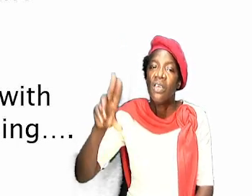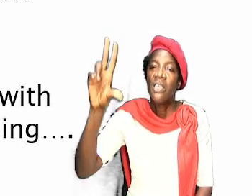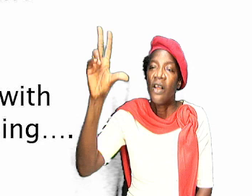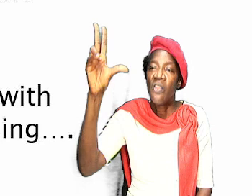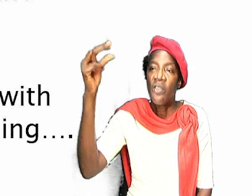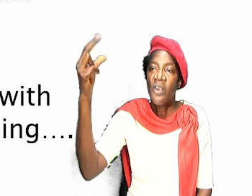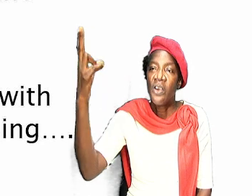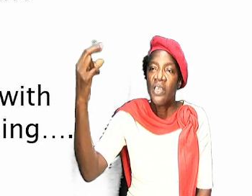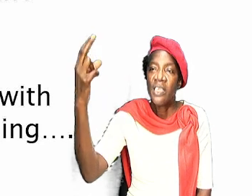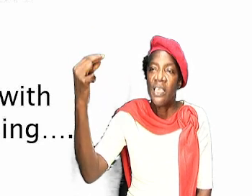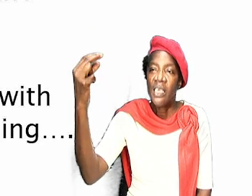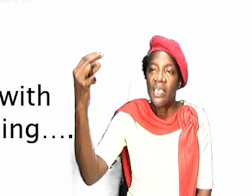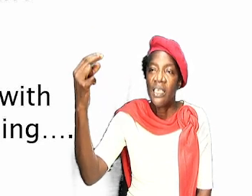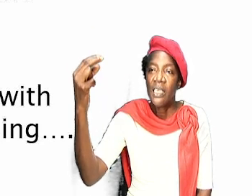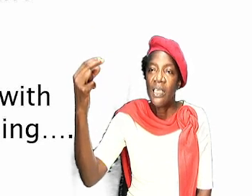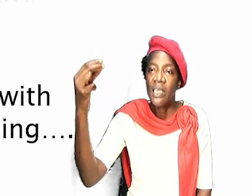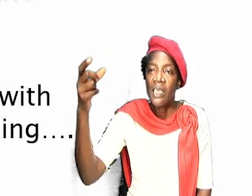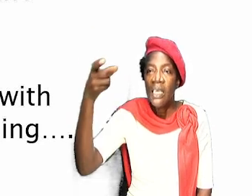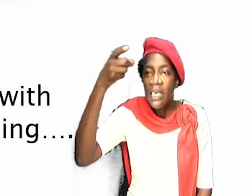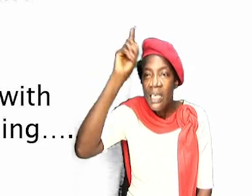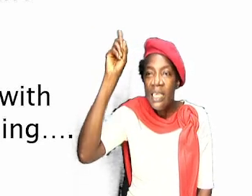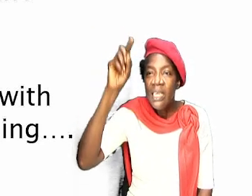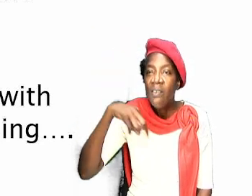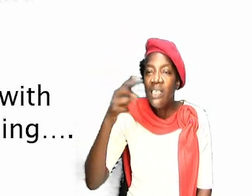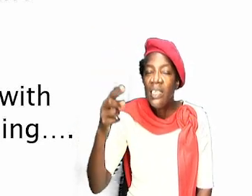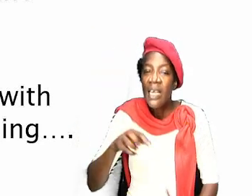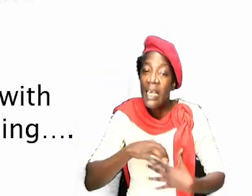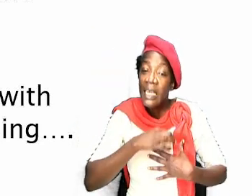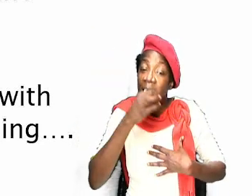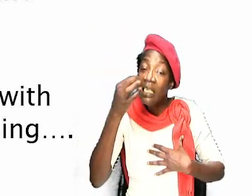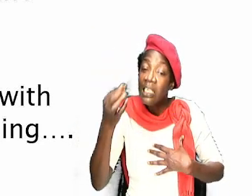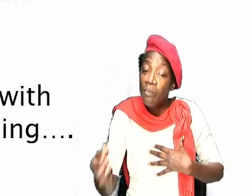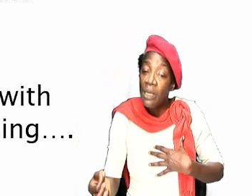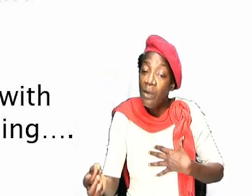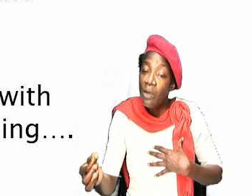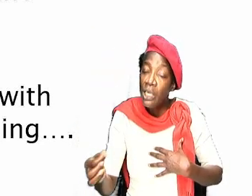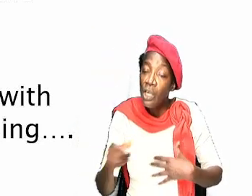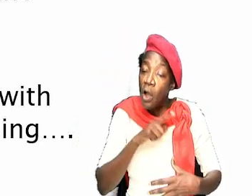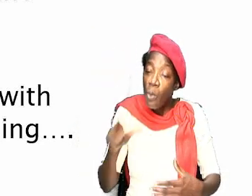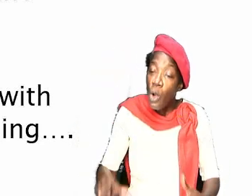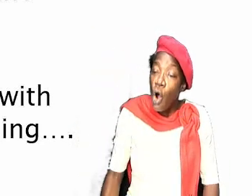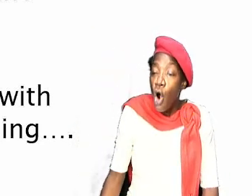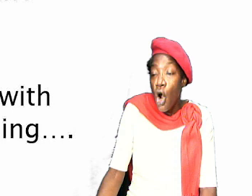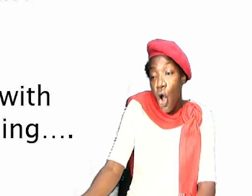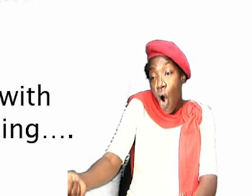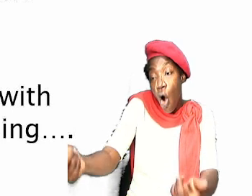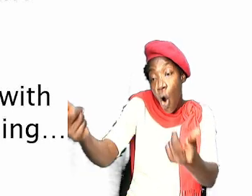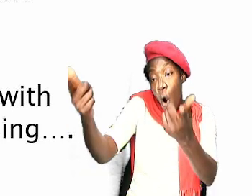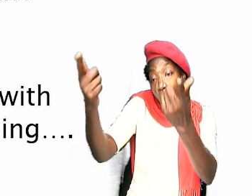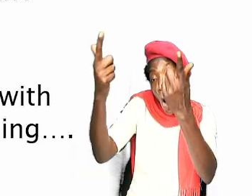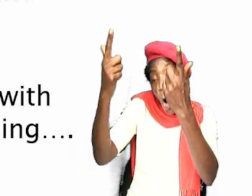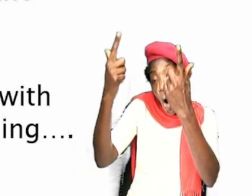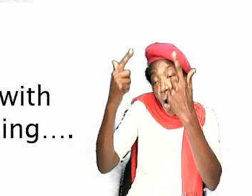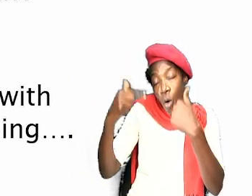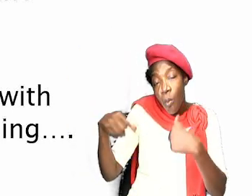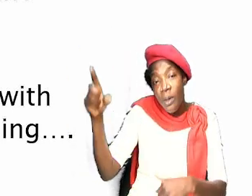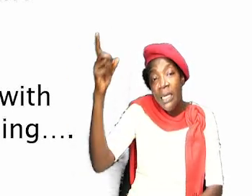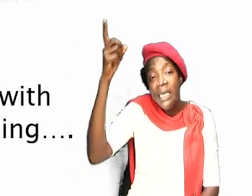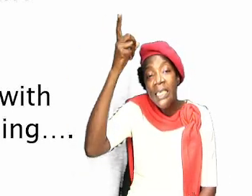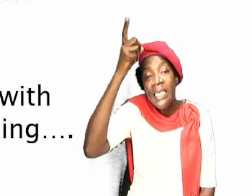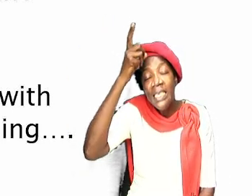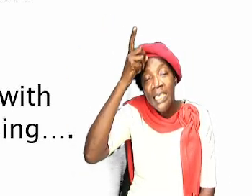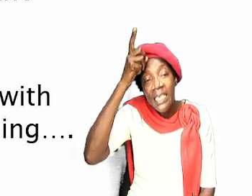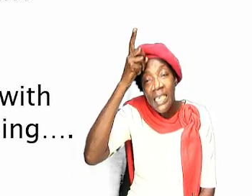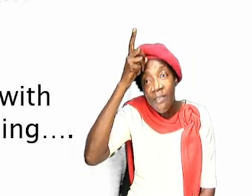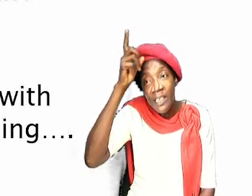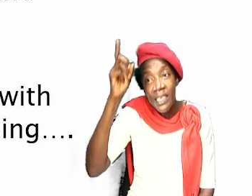anointed, the Bible said that the Spirit of the Lord came upon him. So the experience that the man was